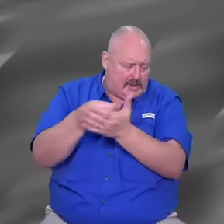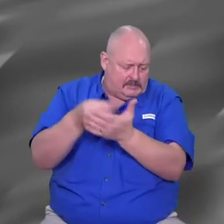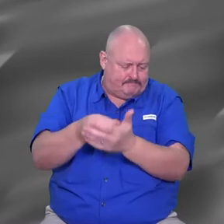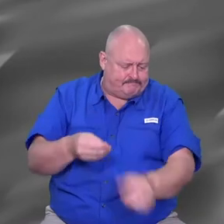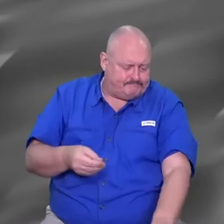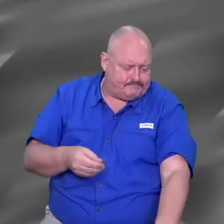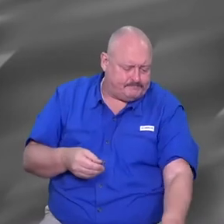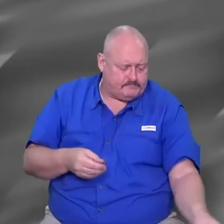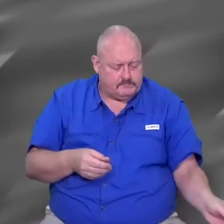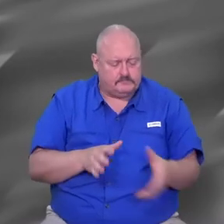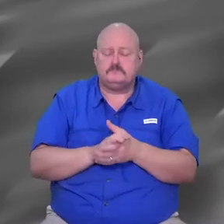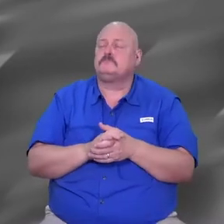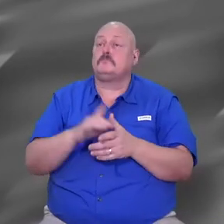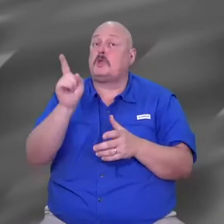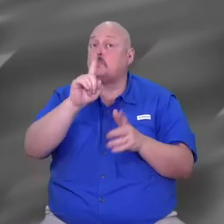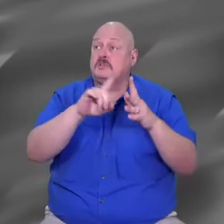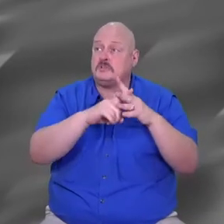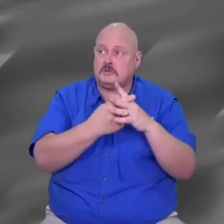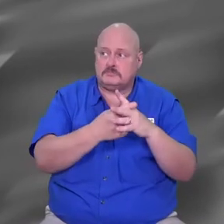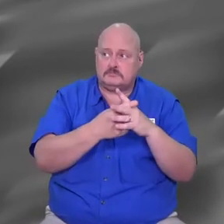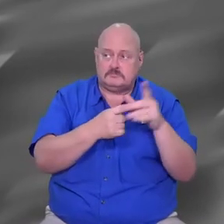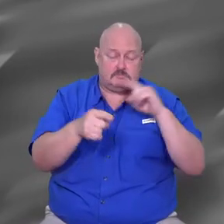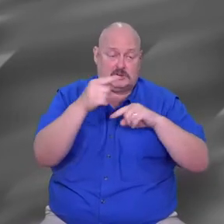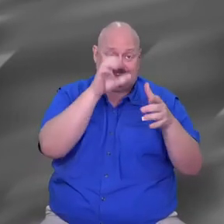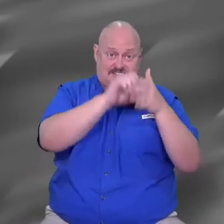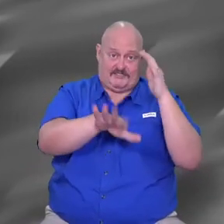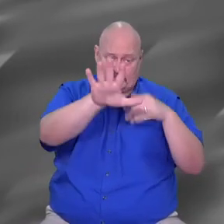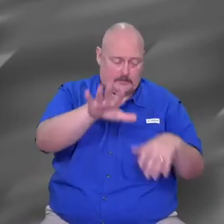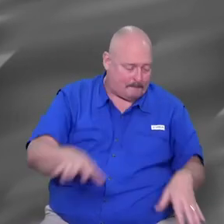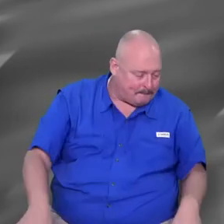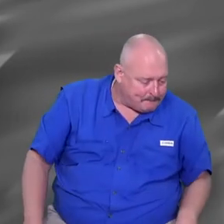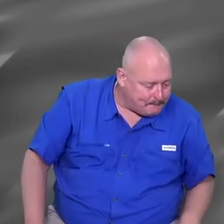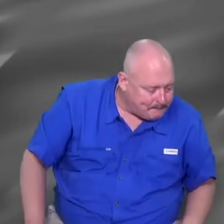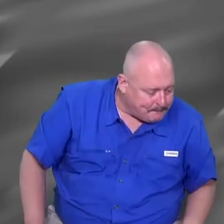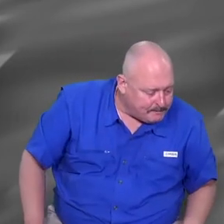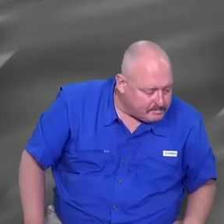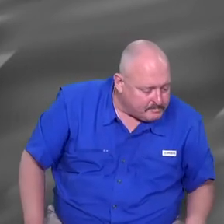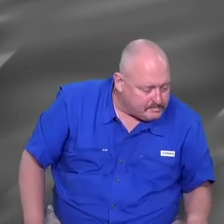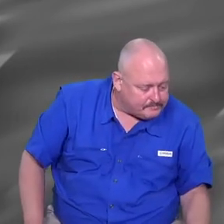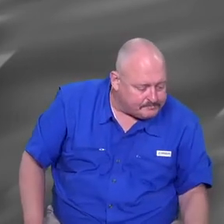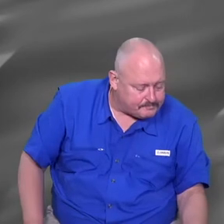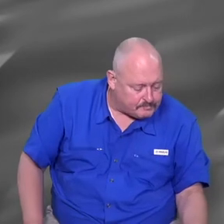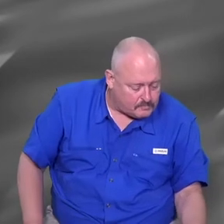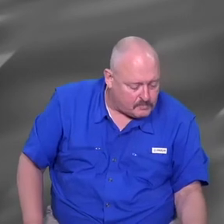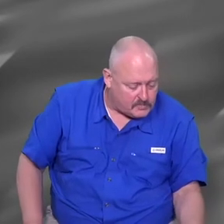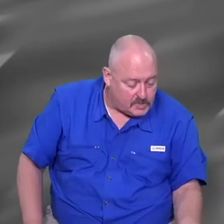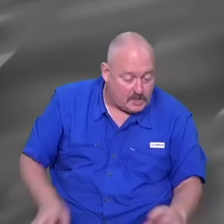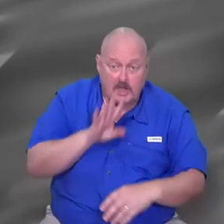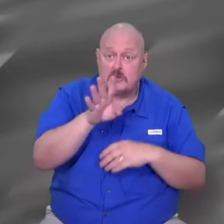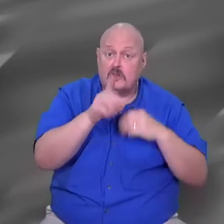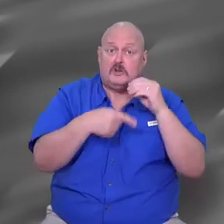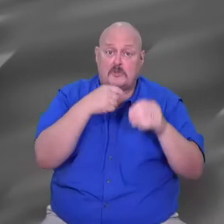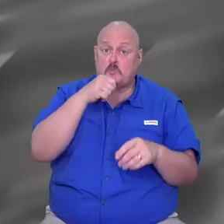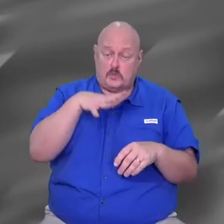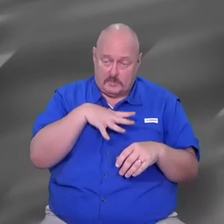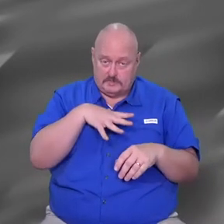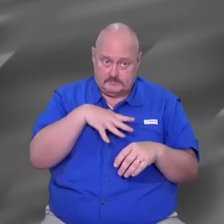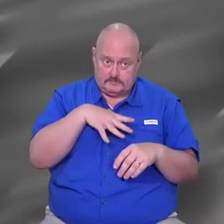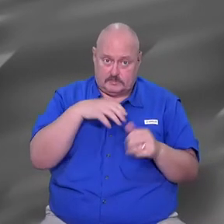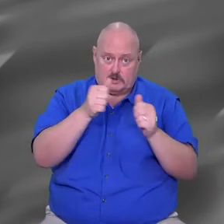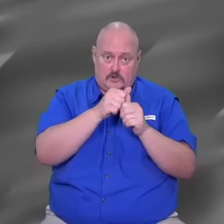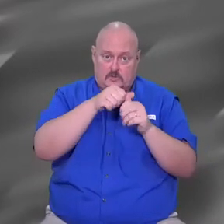issues, where does it start? I want you to go back actually into chapter 5 for just a moment for the starting point. We've talked about this woman with the flattering of